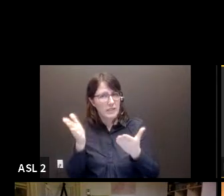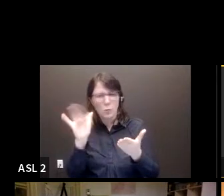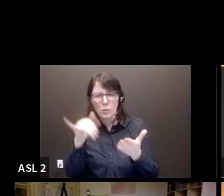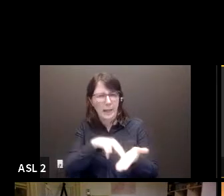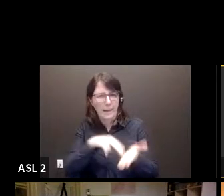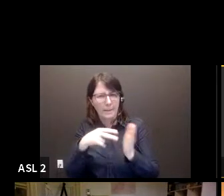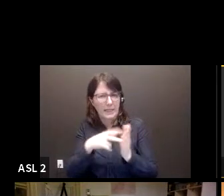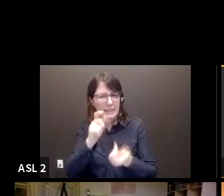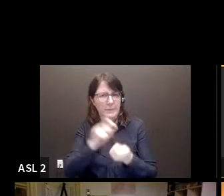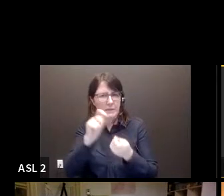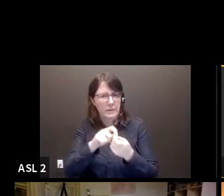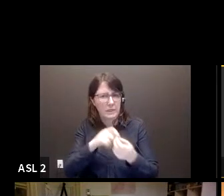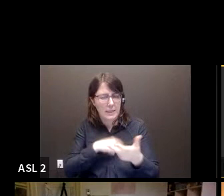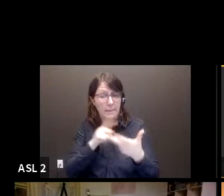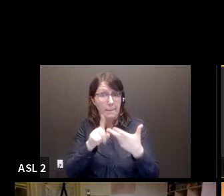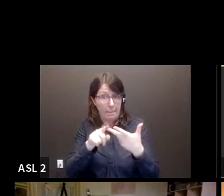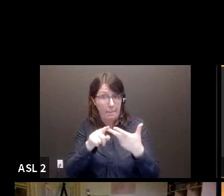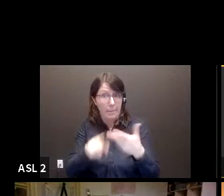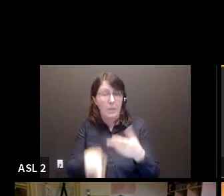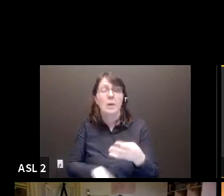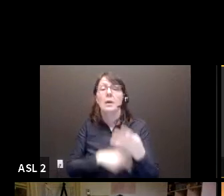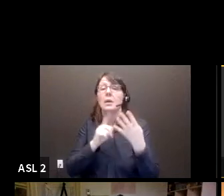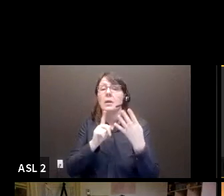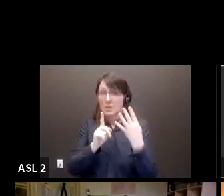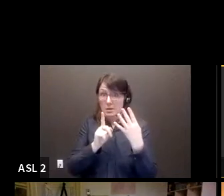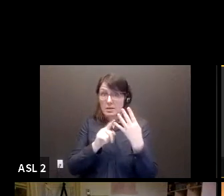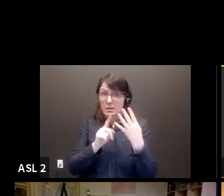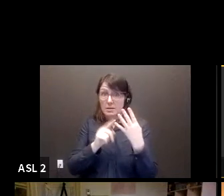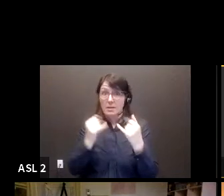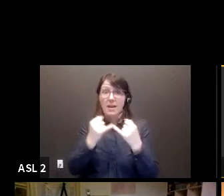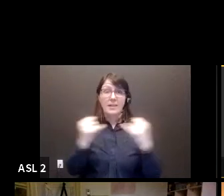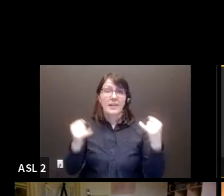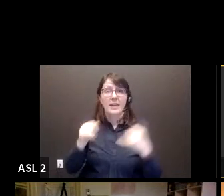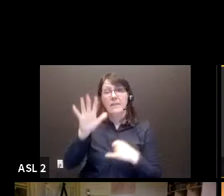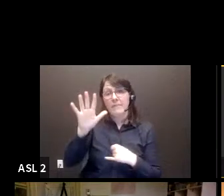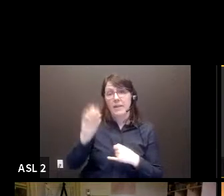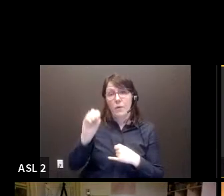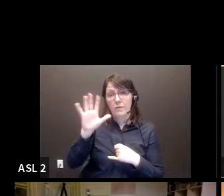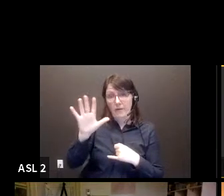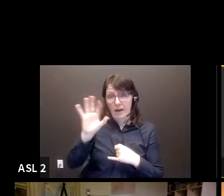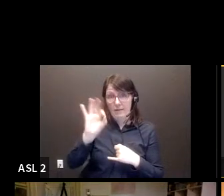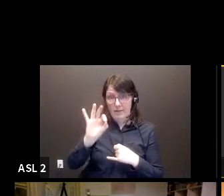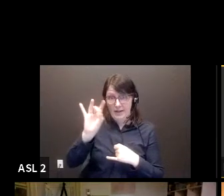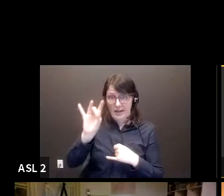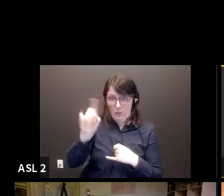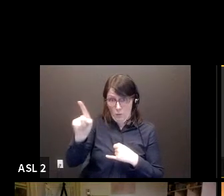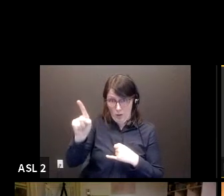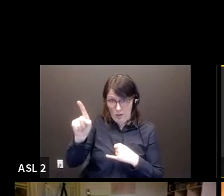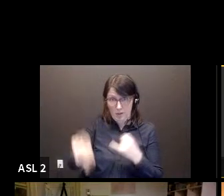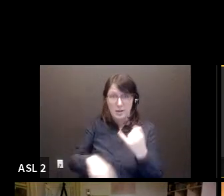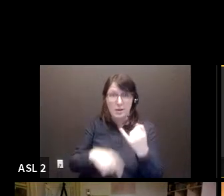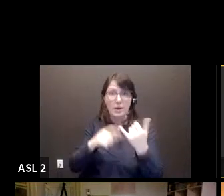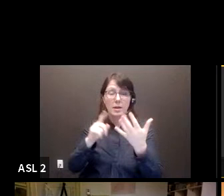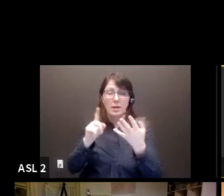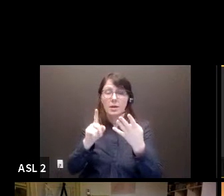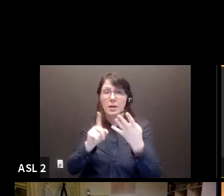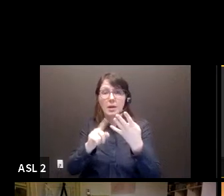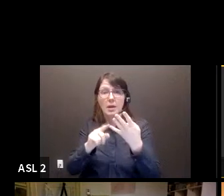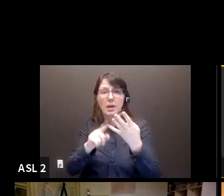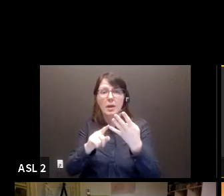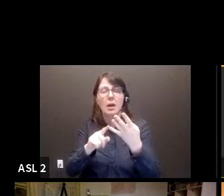specifically and lastly for line item 505 981 um there's